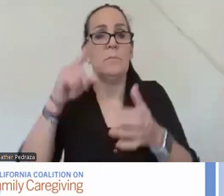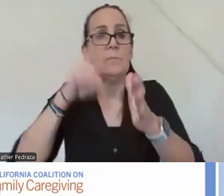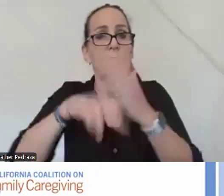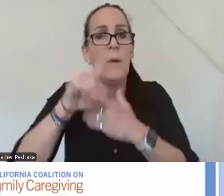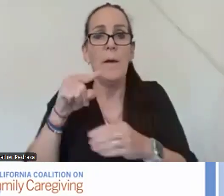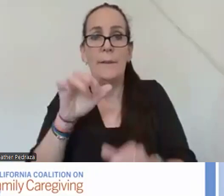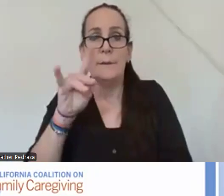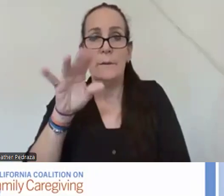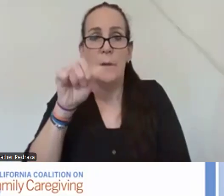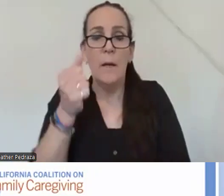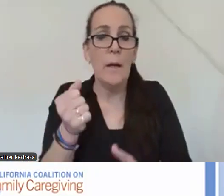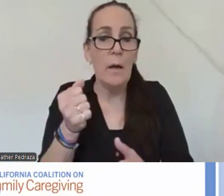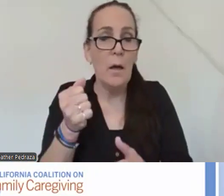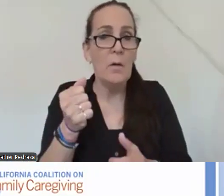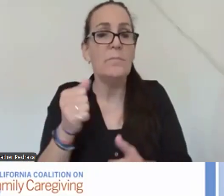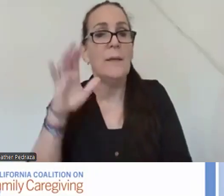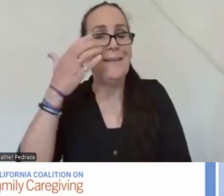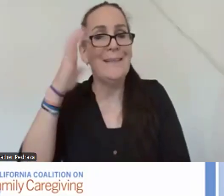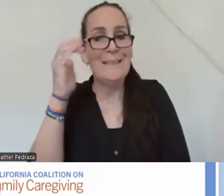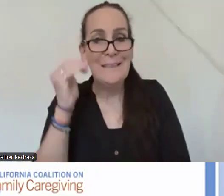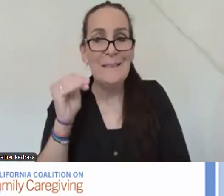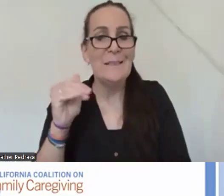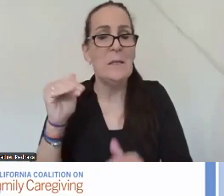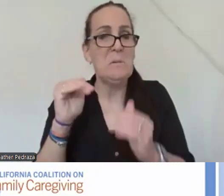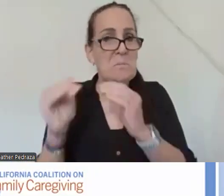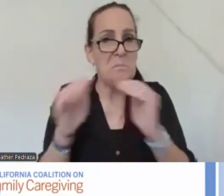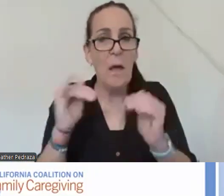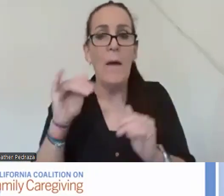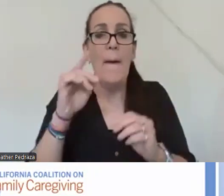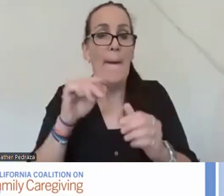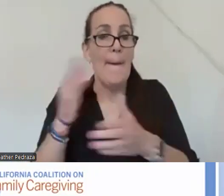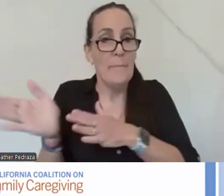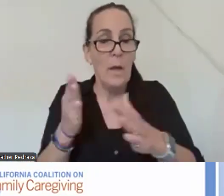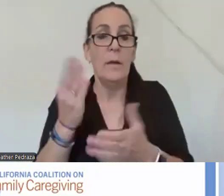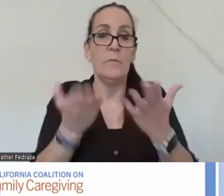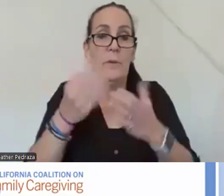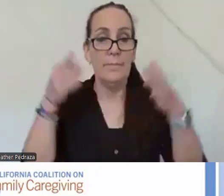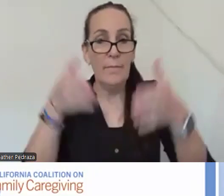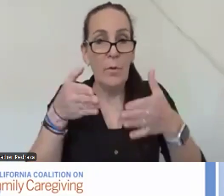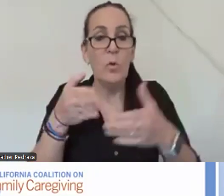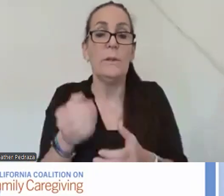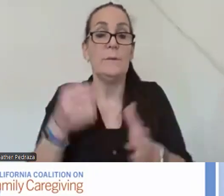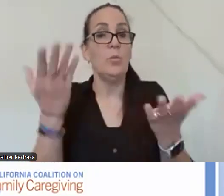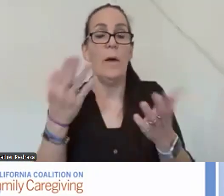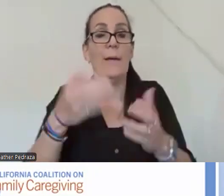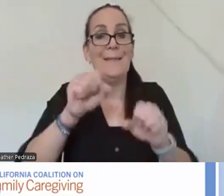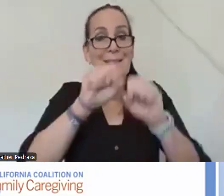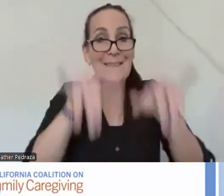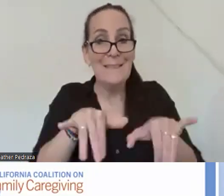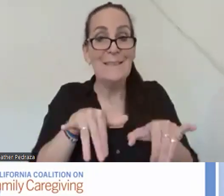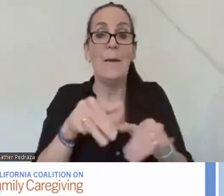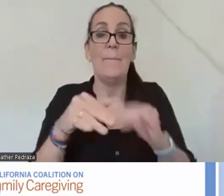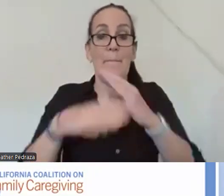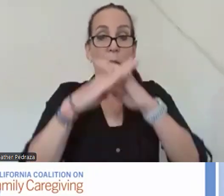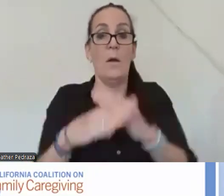be aggregated among all plans and focused more on such systemic barriers as cost, availability, coordination,